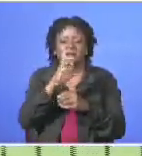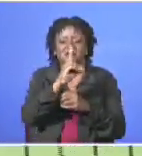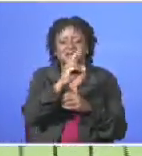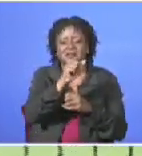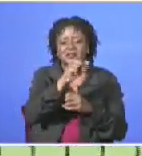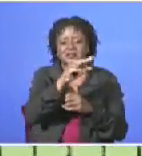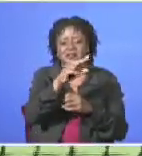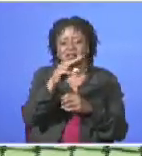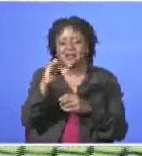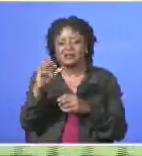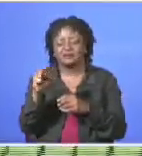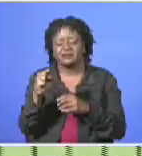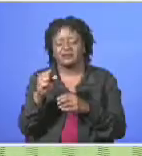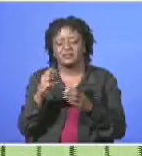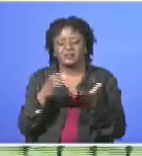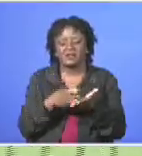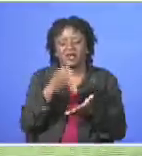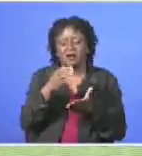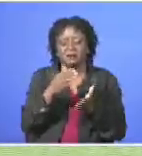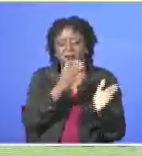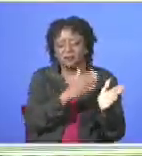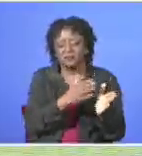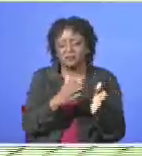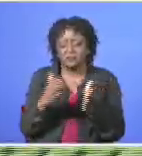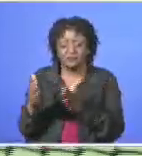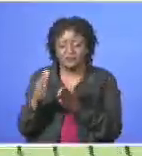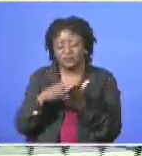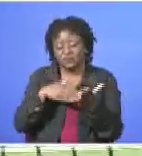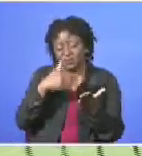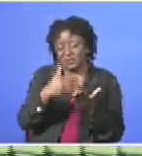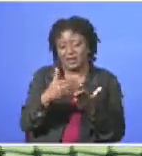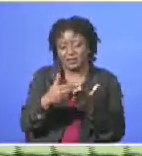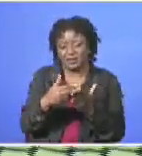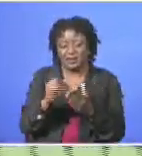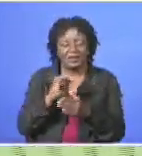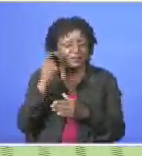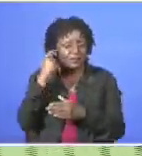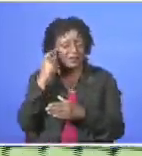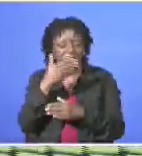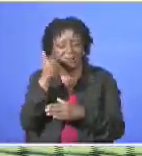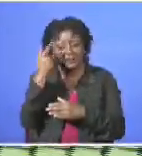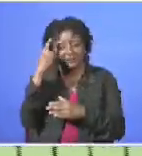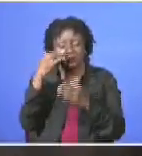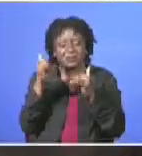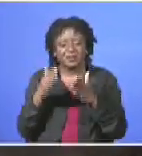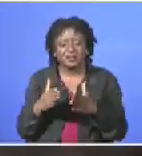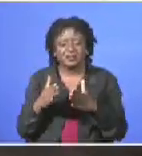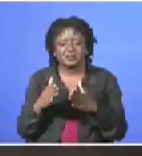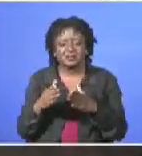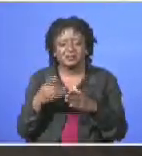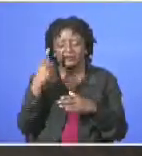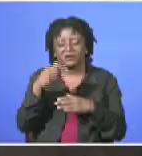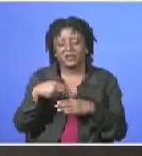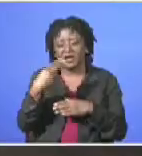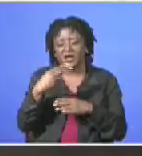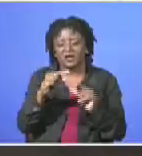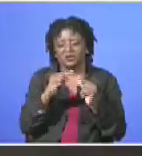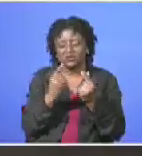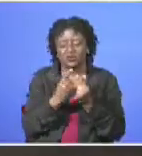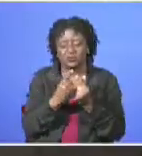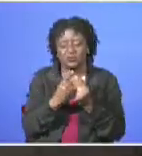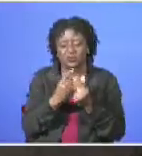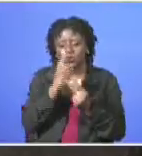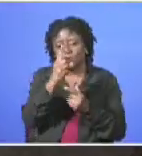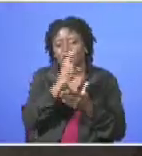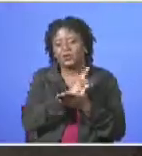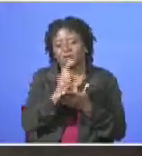2020. I think it's probably just better for players in general. I think for group 3, it's going to be the same. But for the higher groups, they have everything in 1 week is